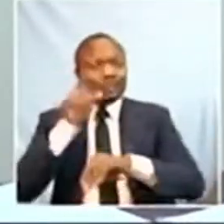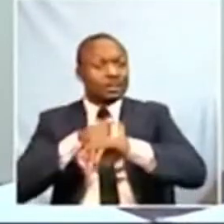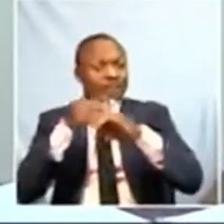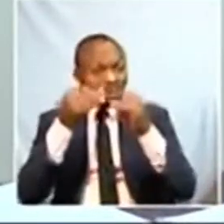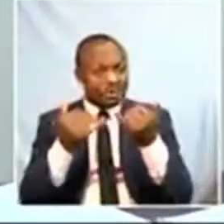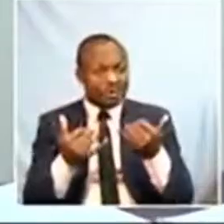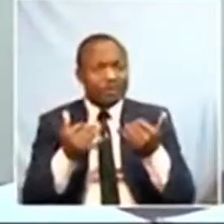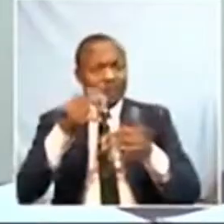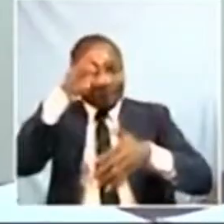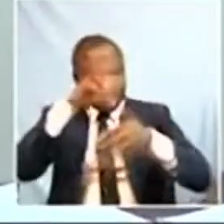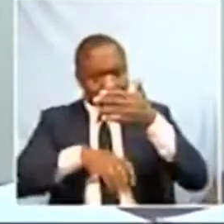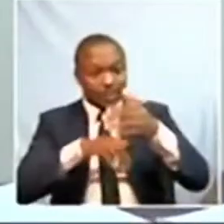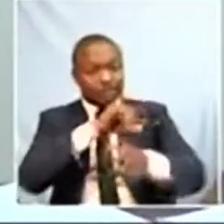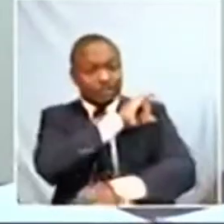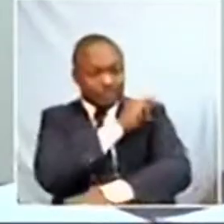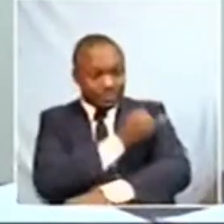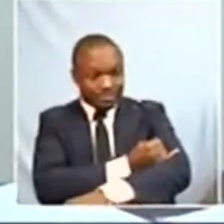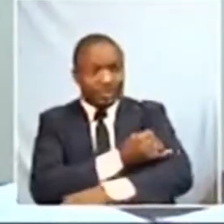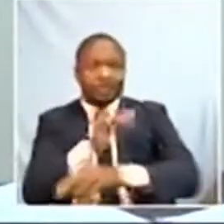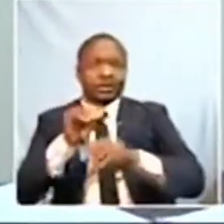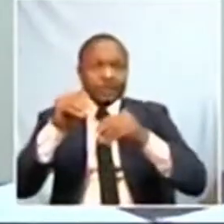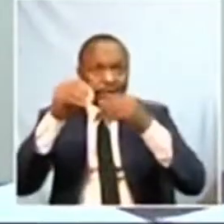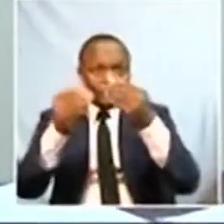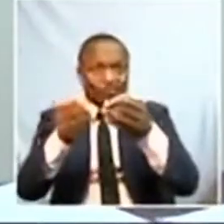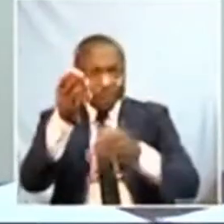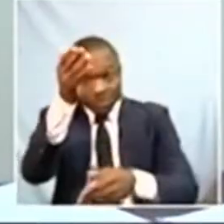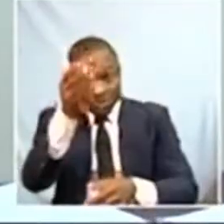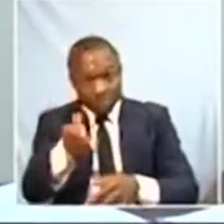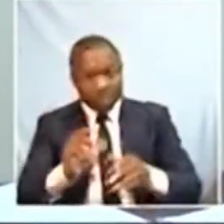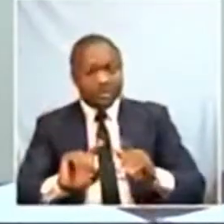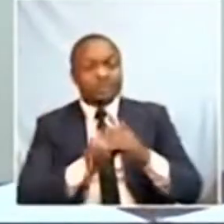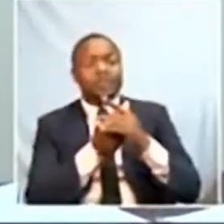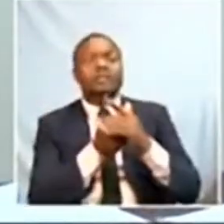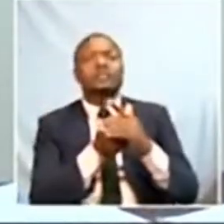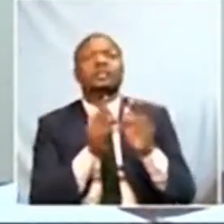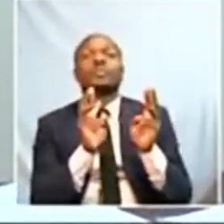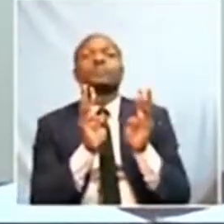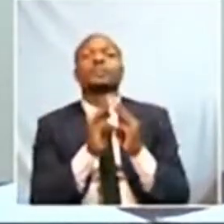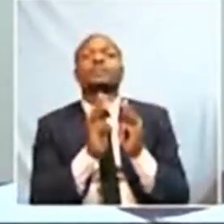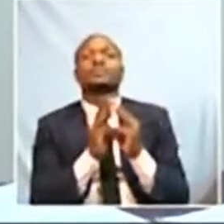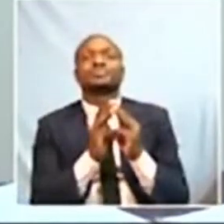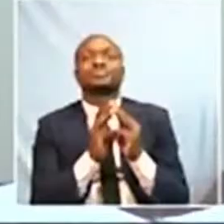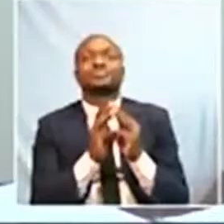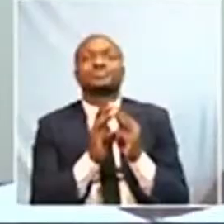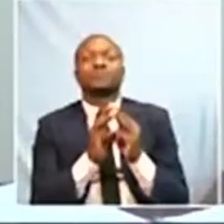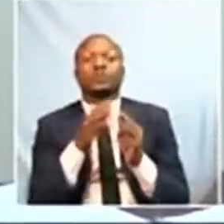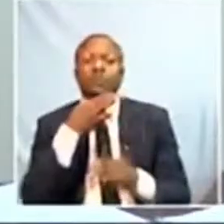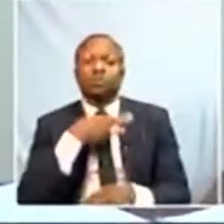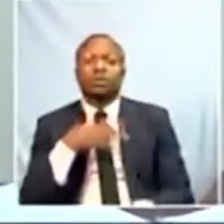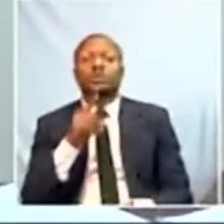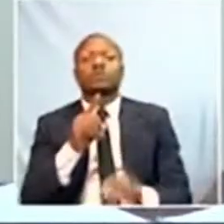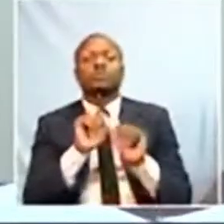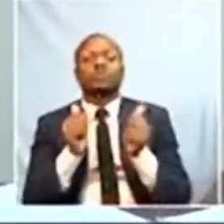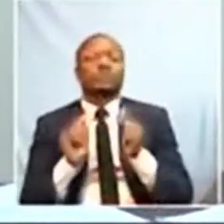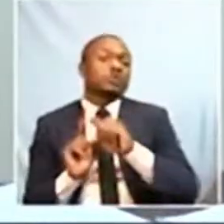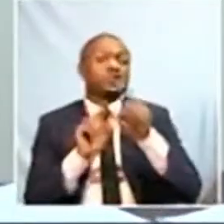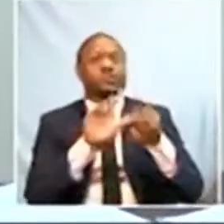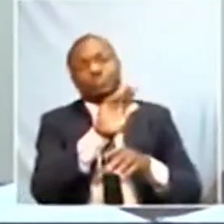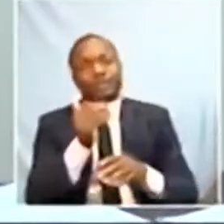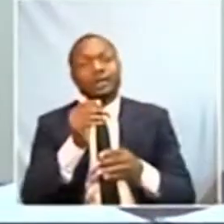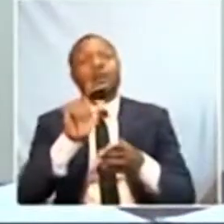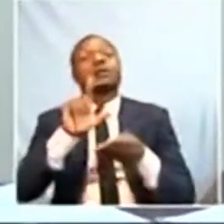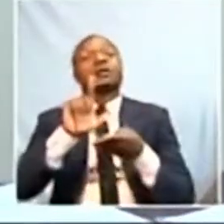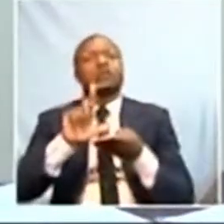point, allow me to withdraw the immunity that was conferred on you at the beginning of our interaction. And we wish you well as you travel back